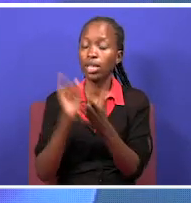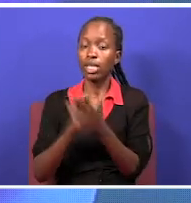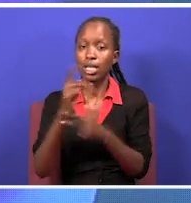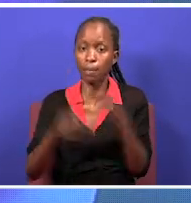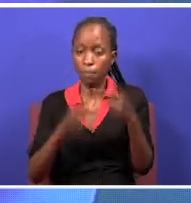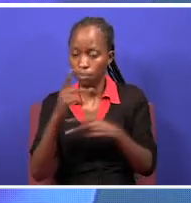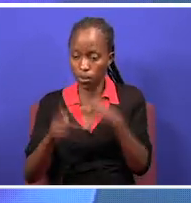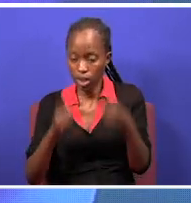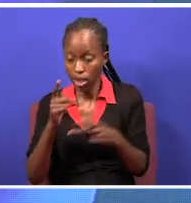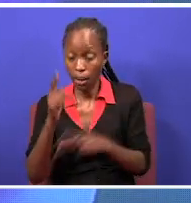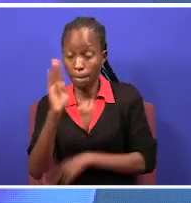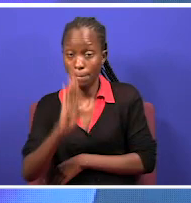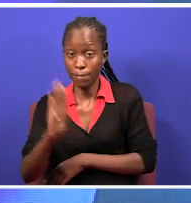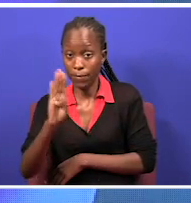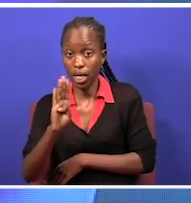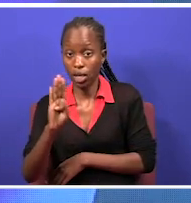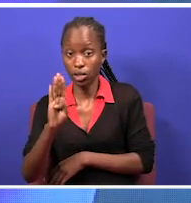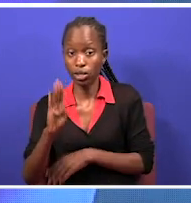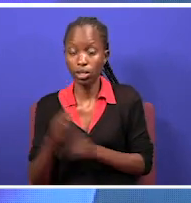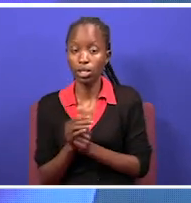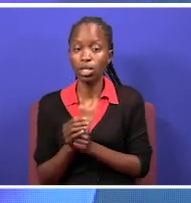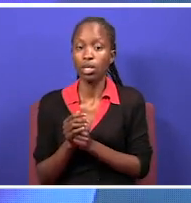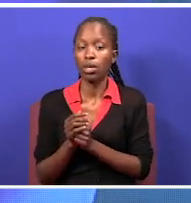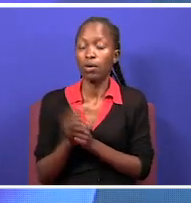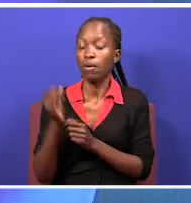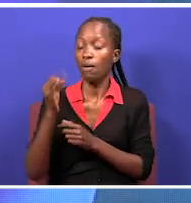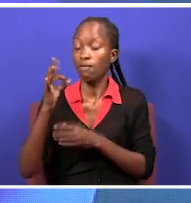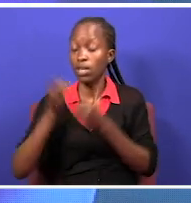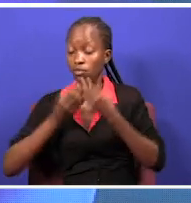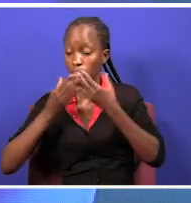billions of nuances in their heads.